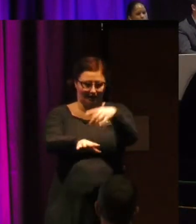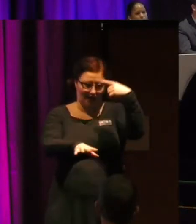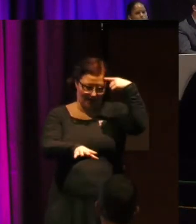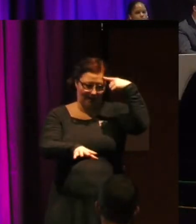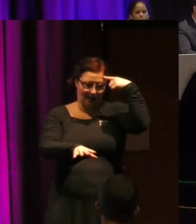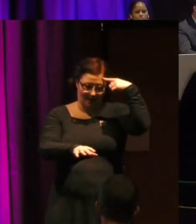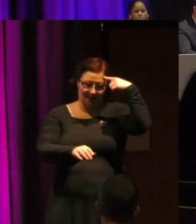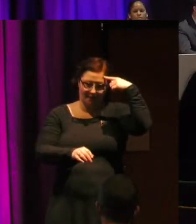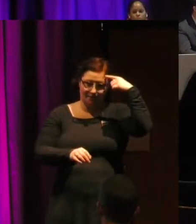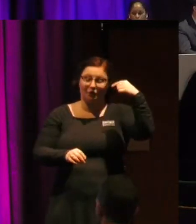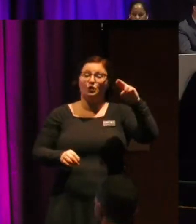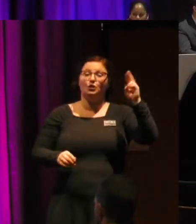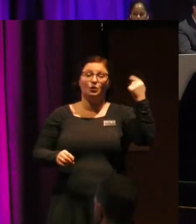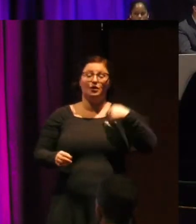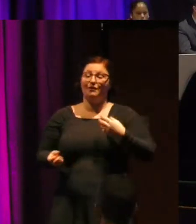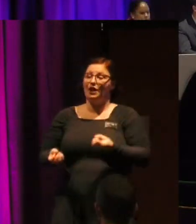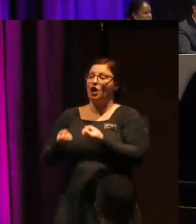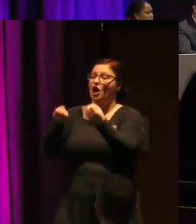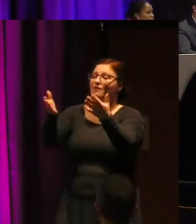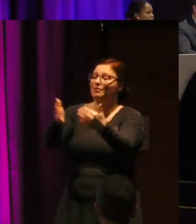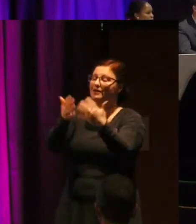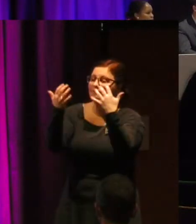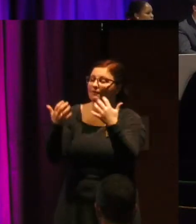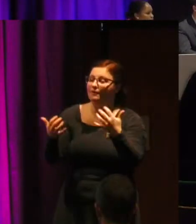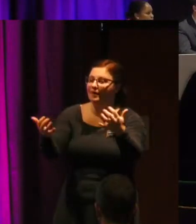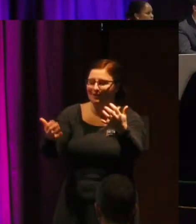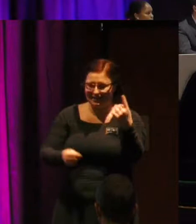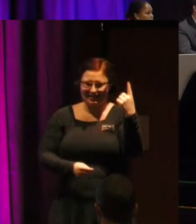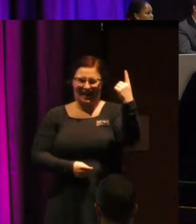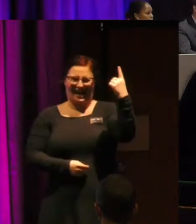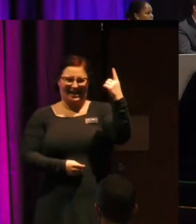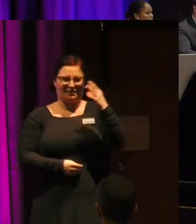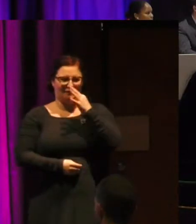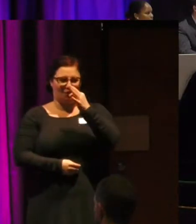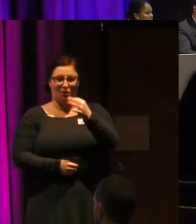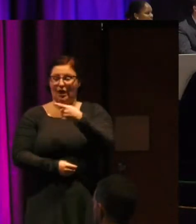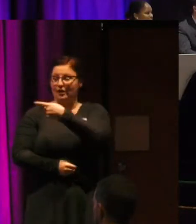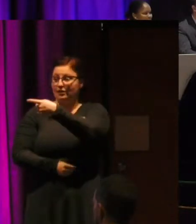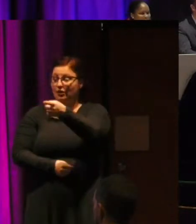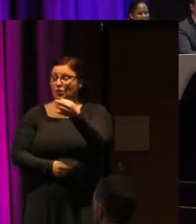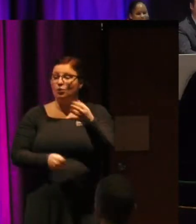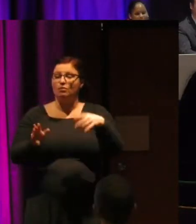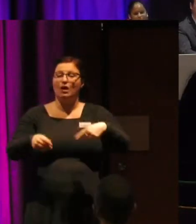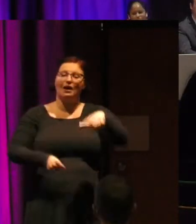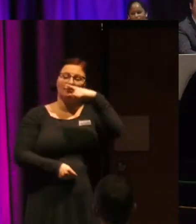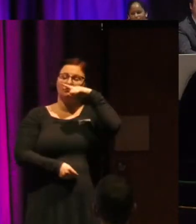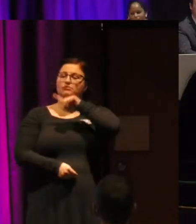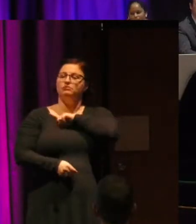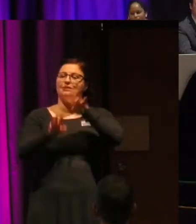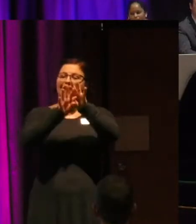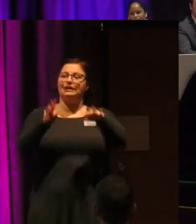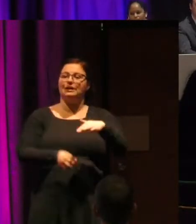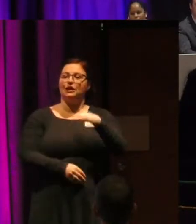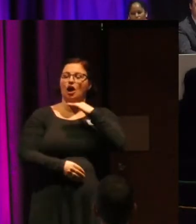to the audience. Before I do, I just have one question again. How many people have been the victims of abuse